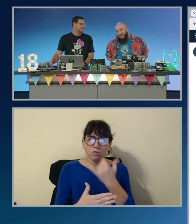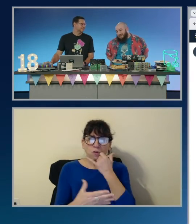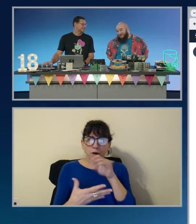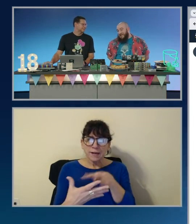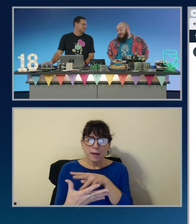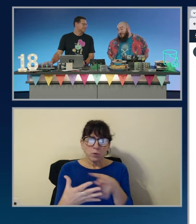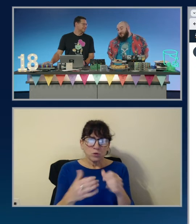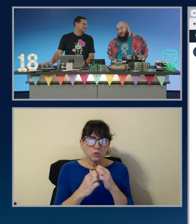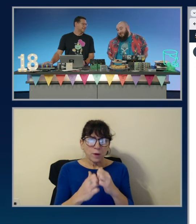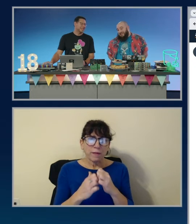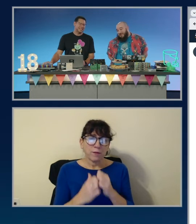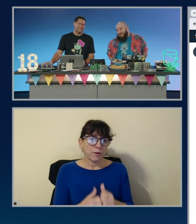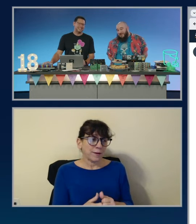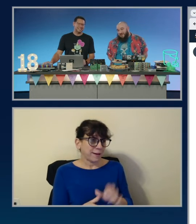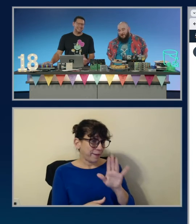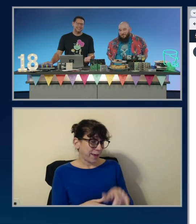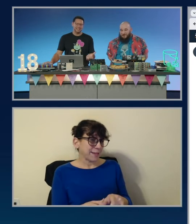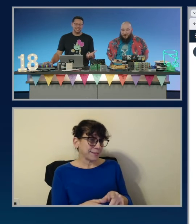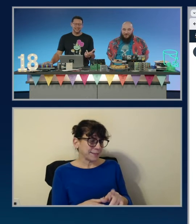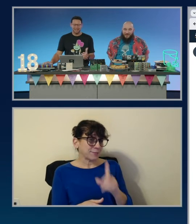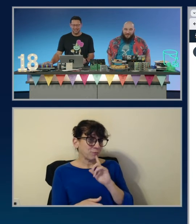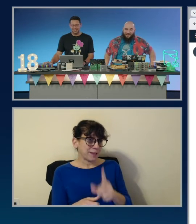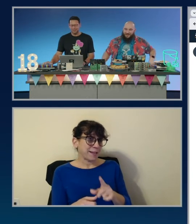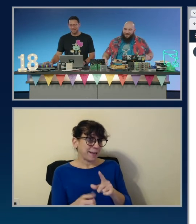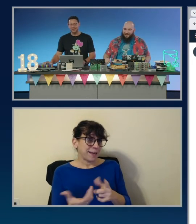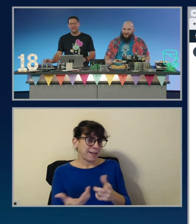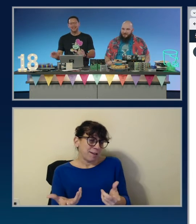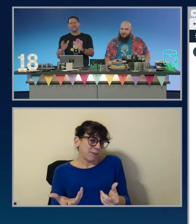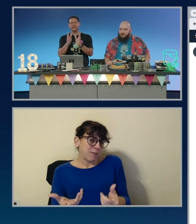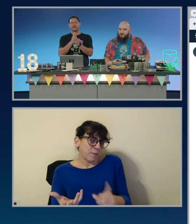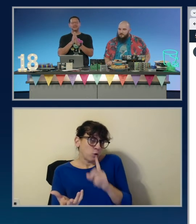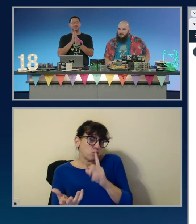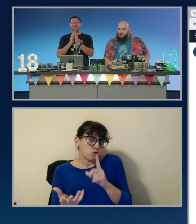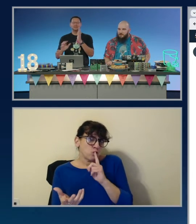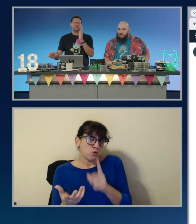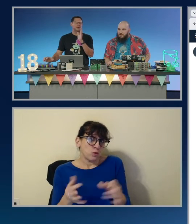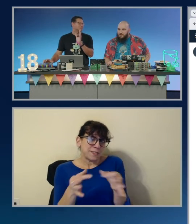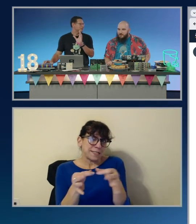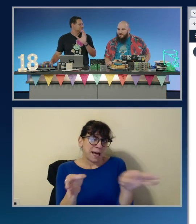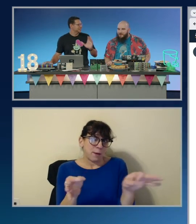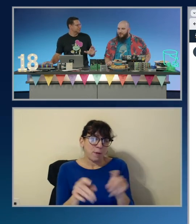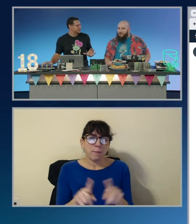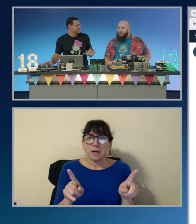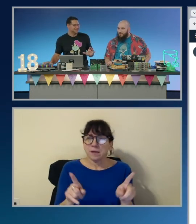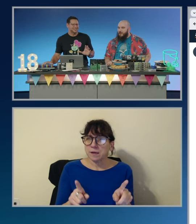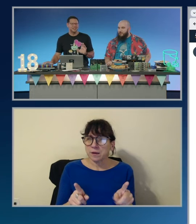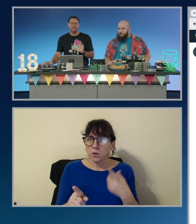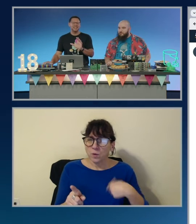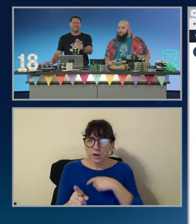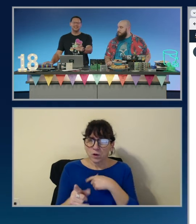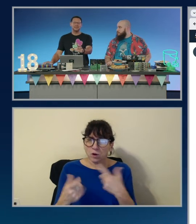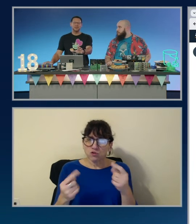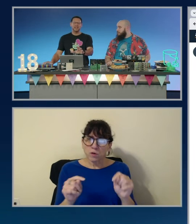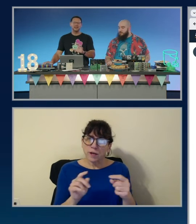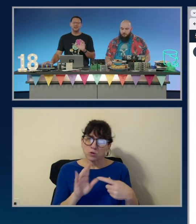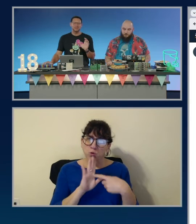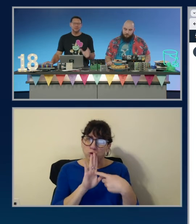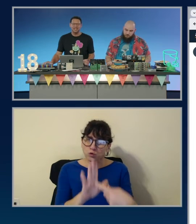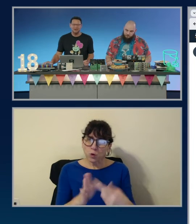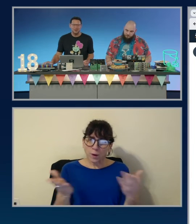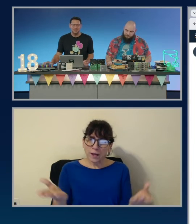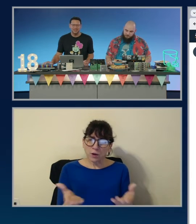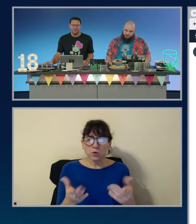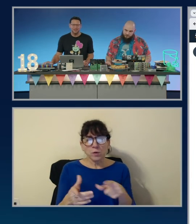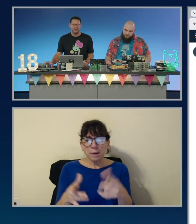mean, that's a legit thing. It's a legit thing, but you know what we're trying to show here is that you can get into the playground, you can